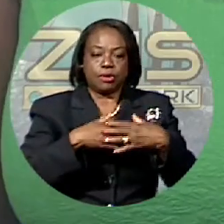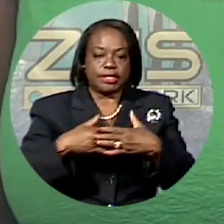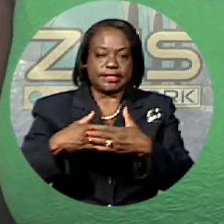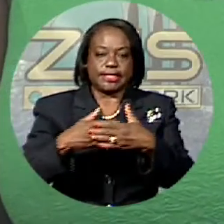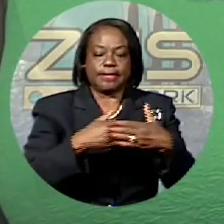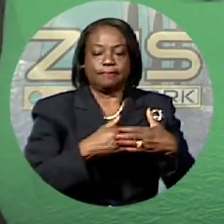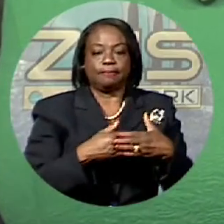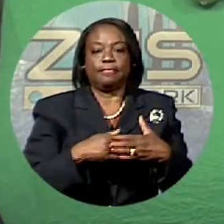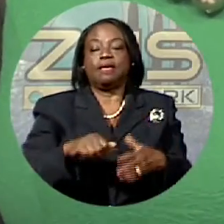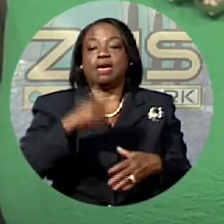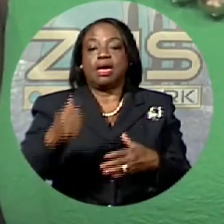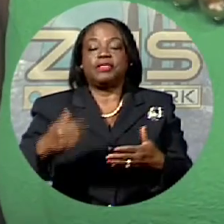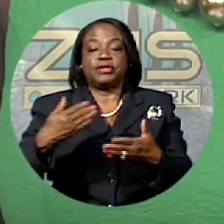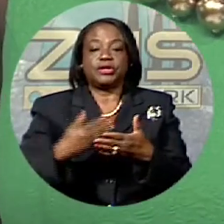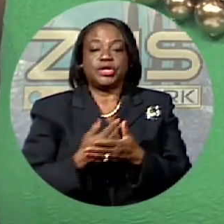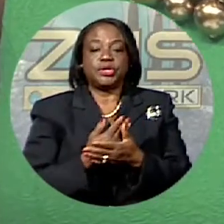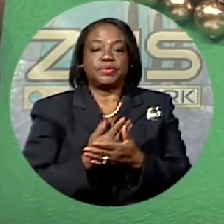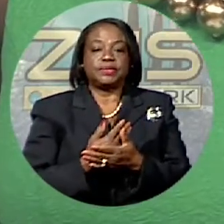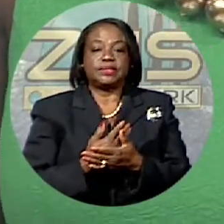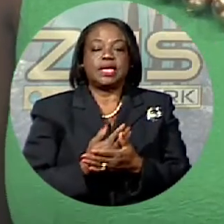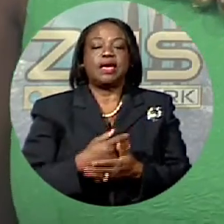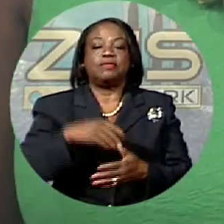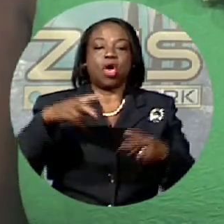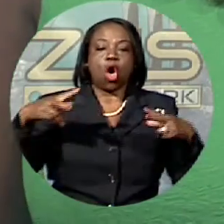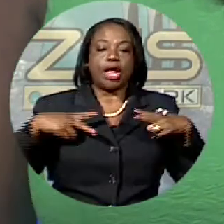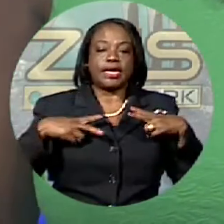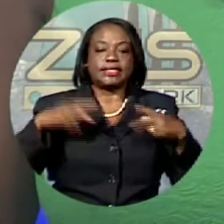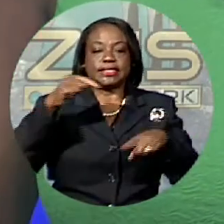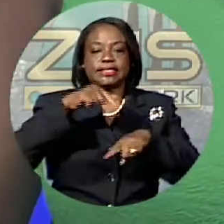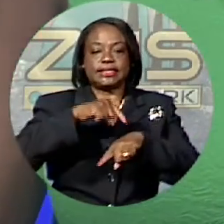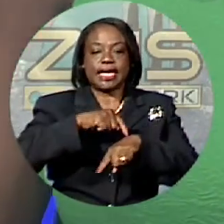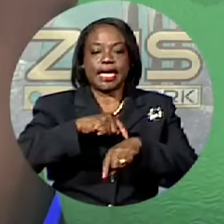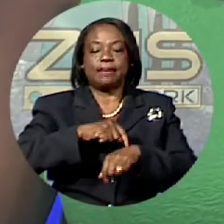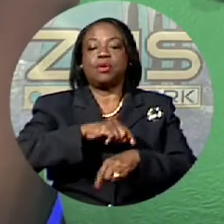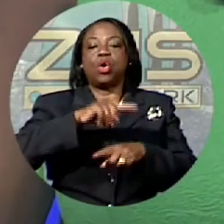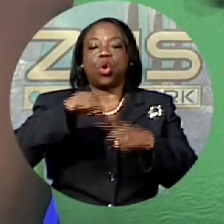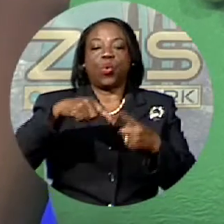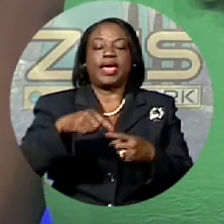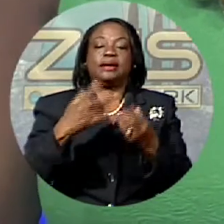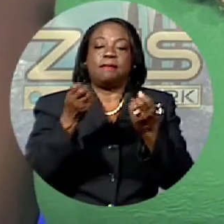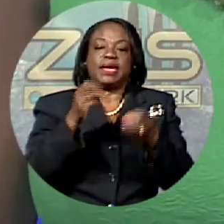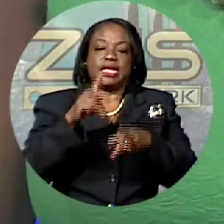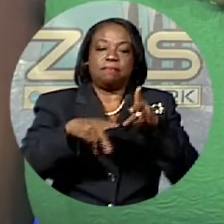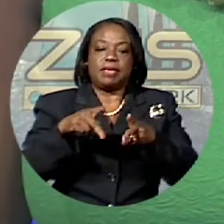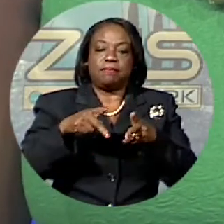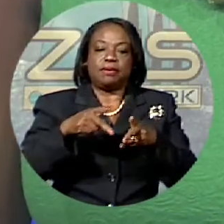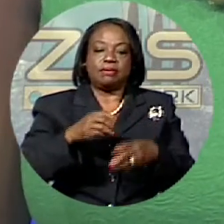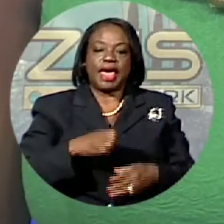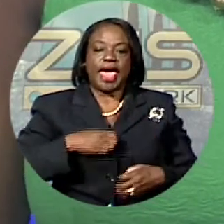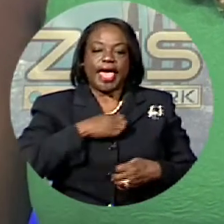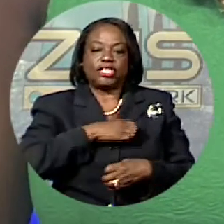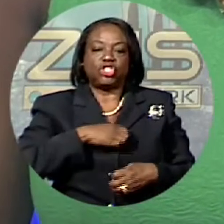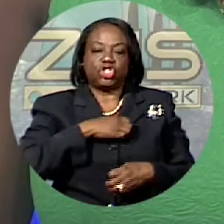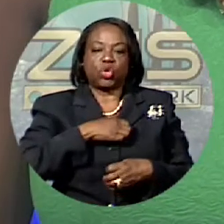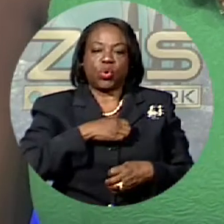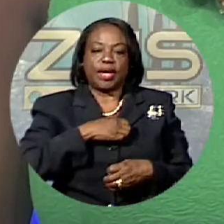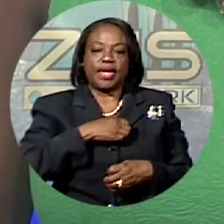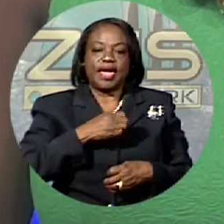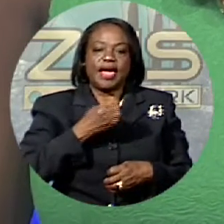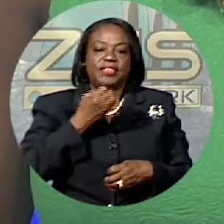In other news tonight, the holiday season is a time when many people enjoy the scrumptious Nassau grouper. And as the first month